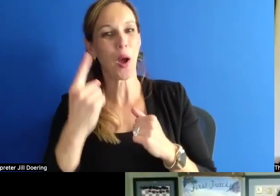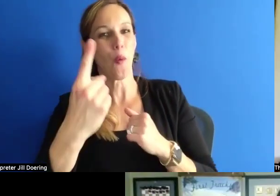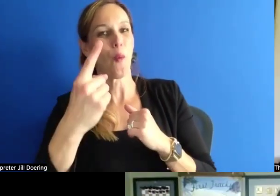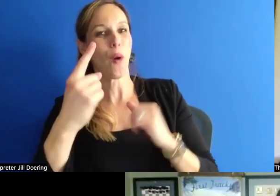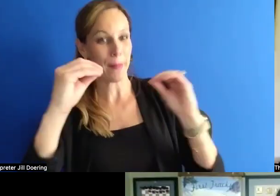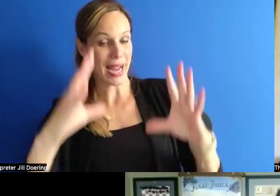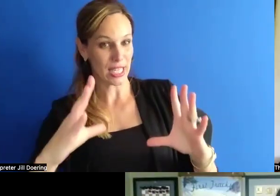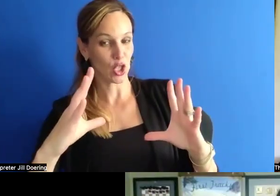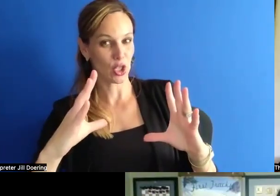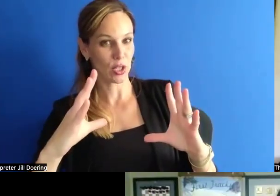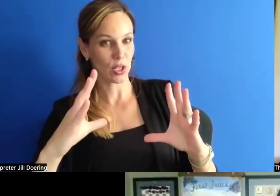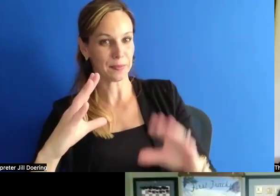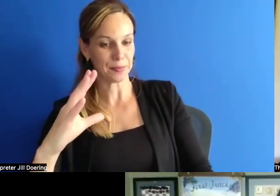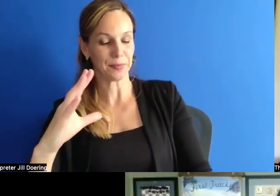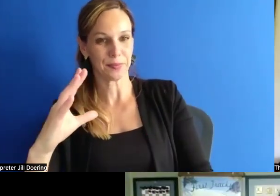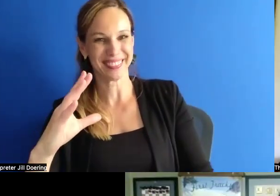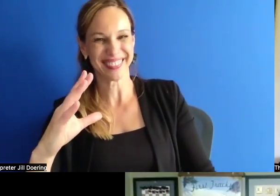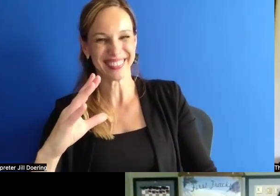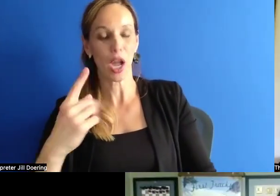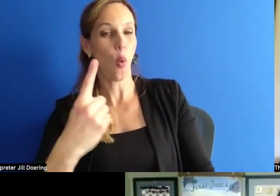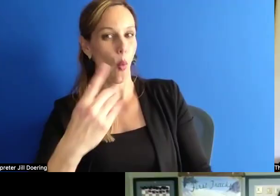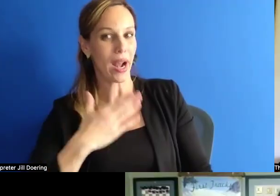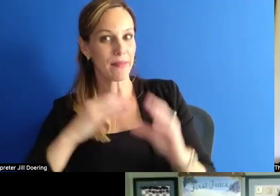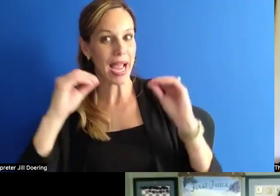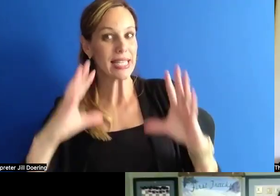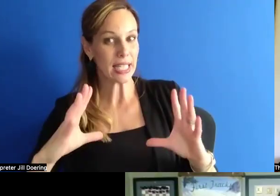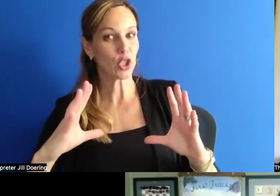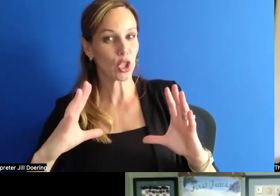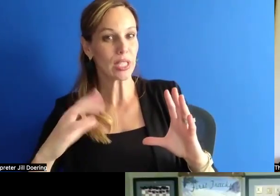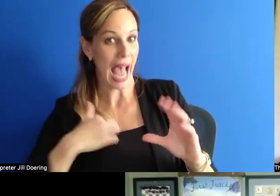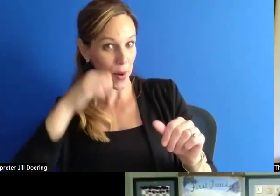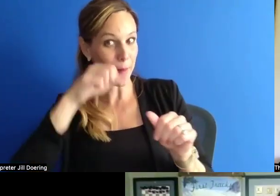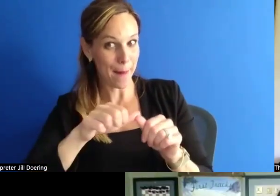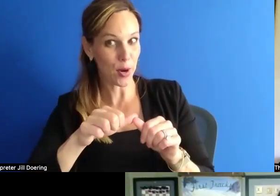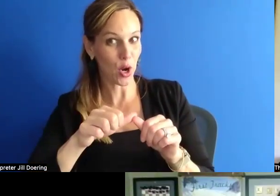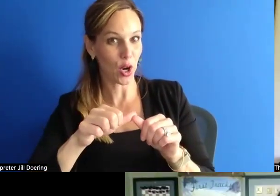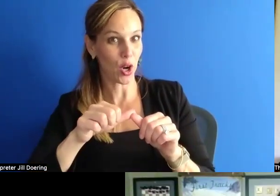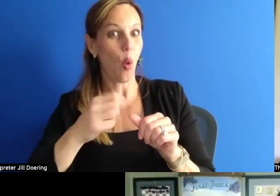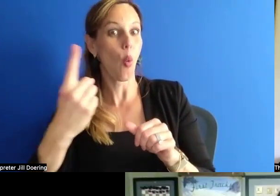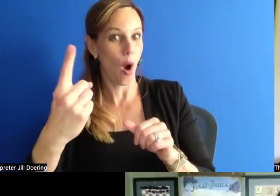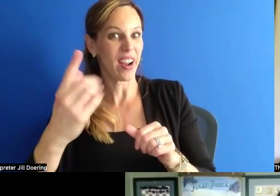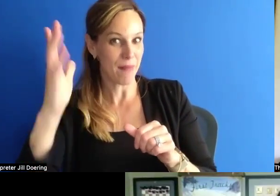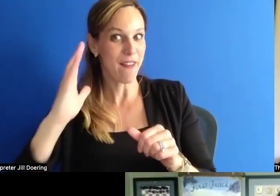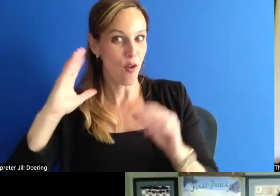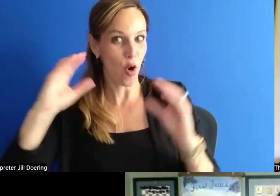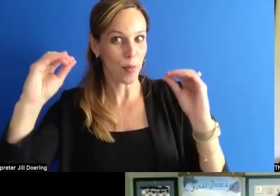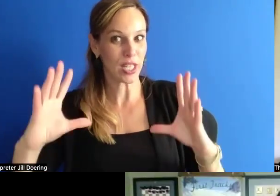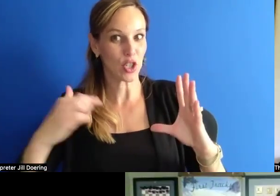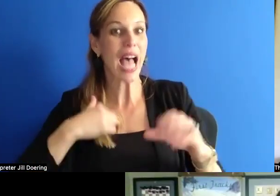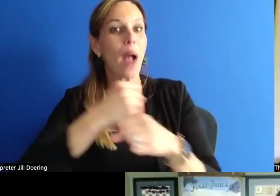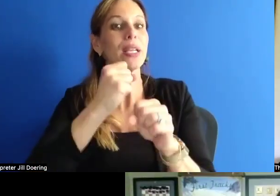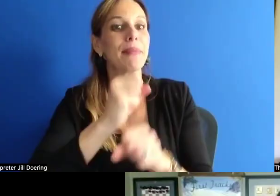my Oh, you're good. One of my teachers, I remember us making ice cream out of a